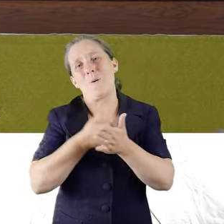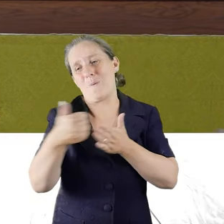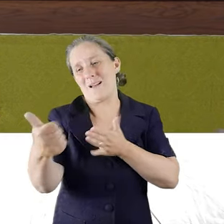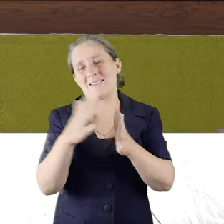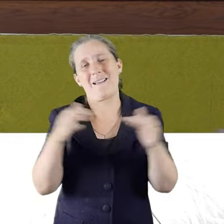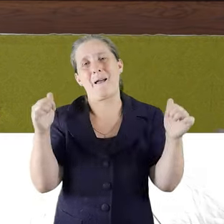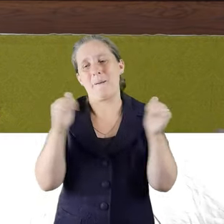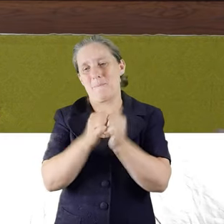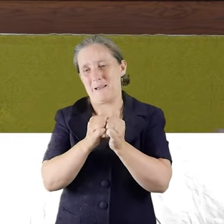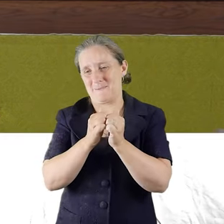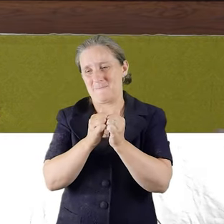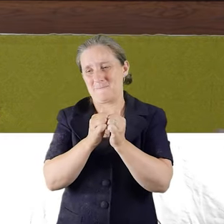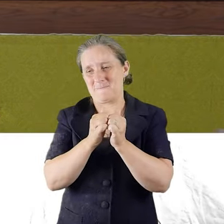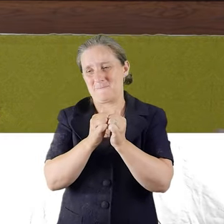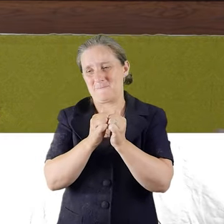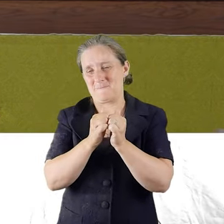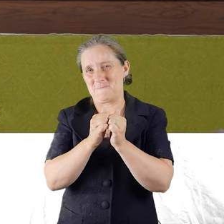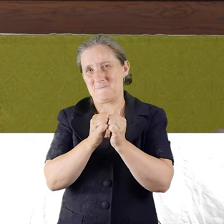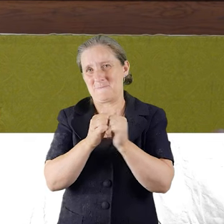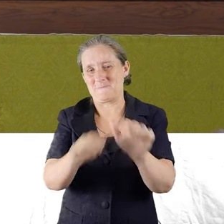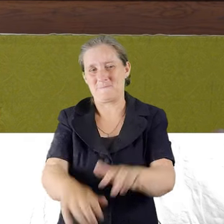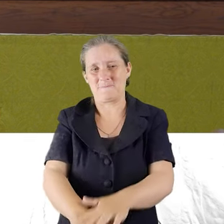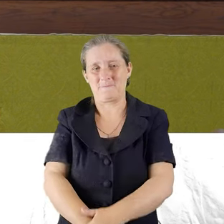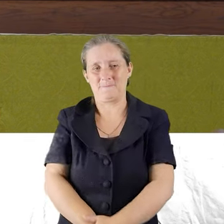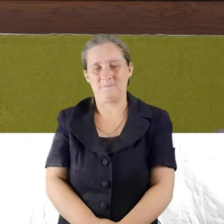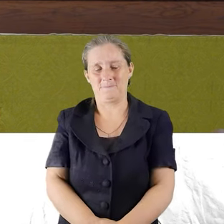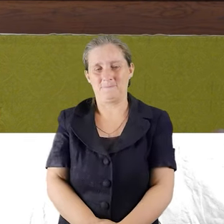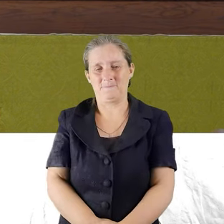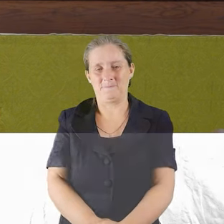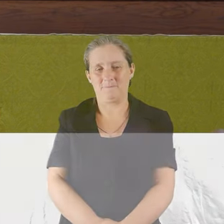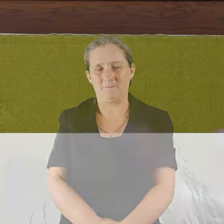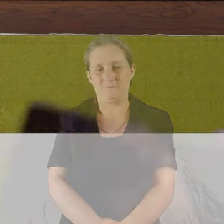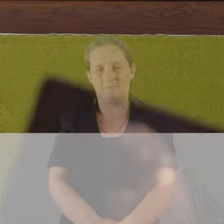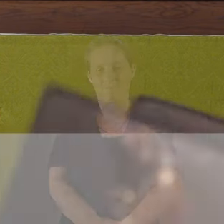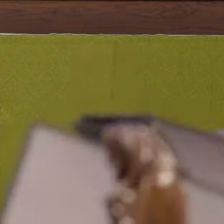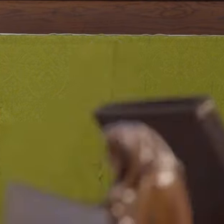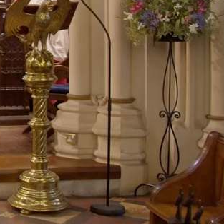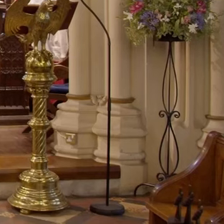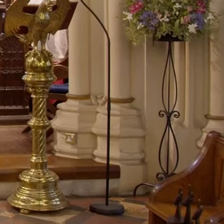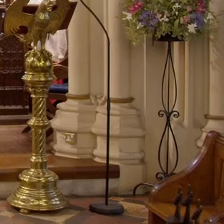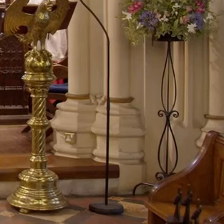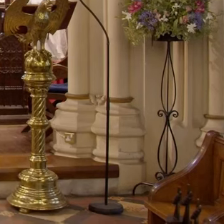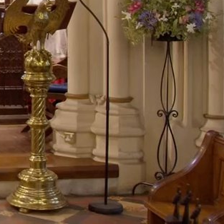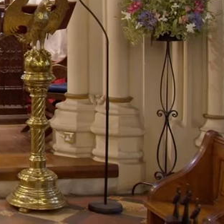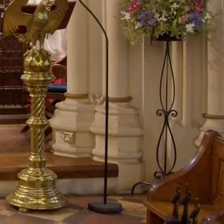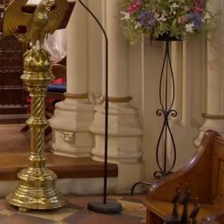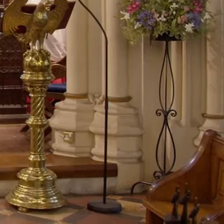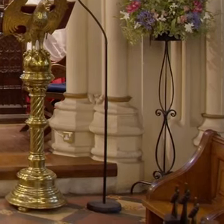always. Amen.